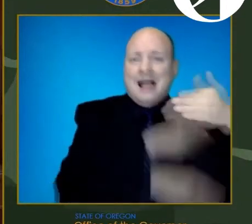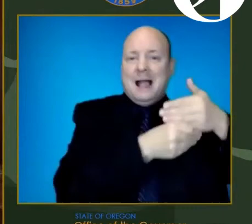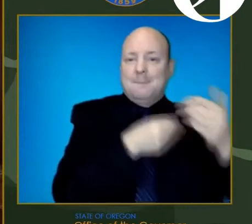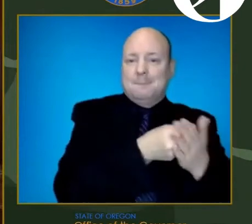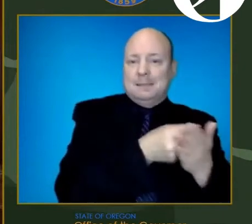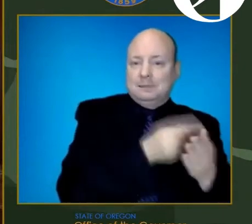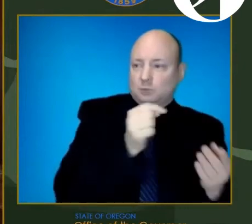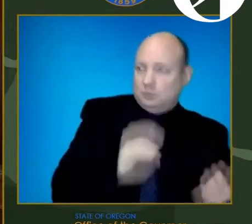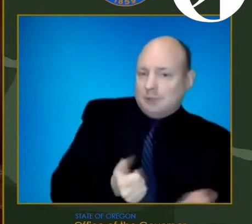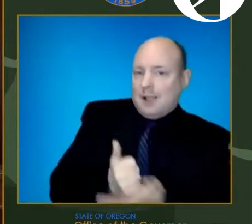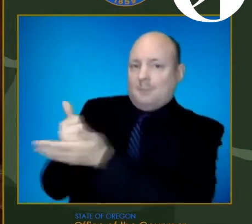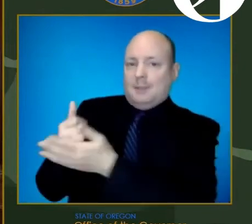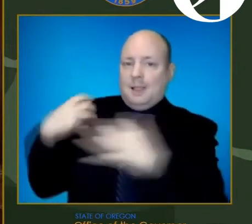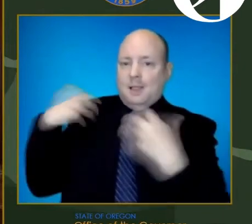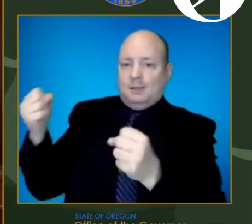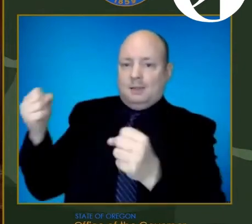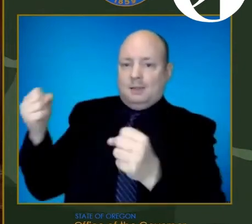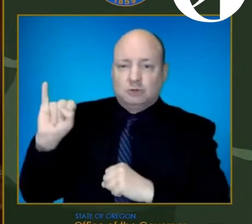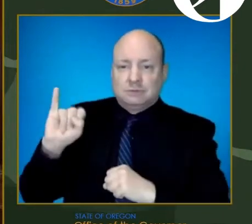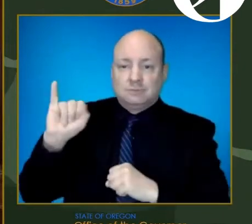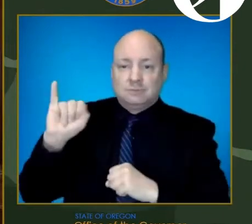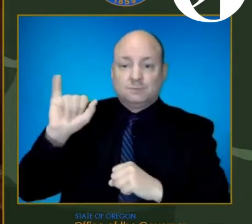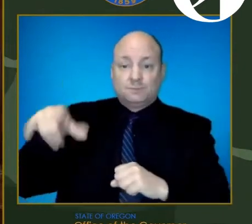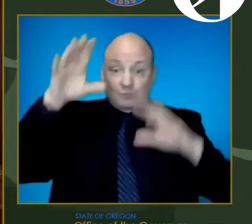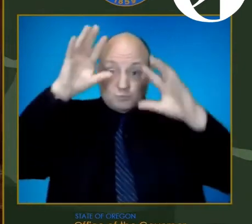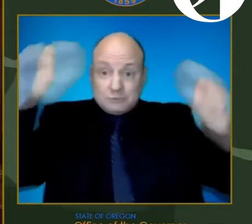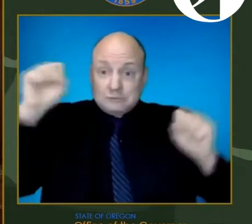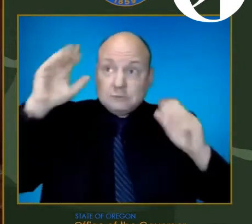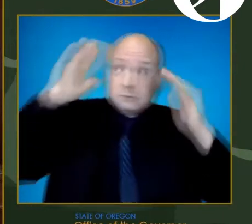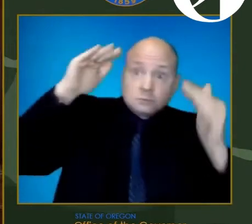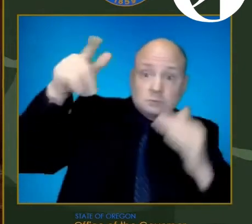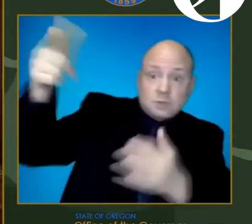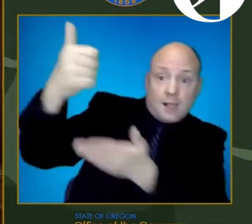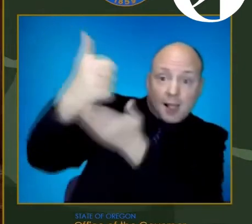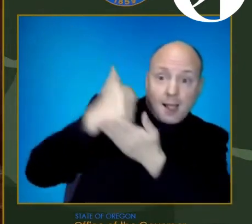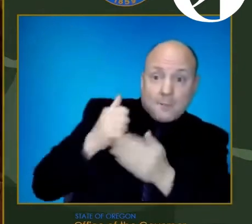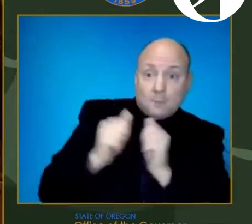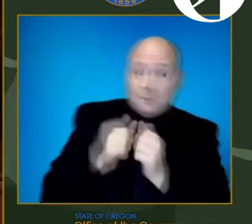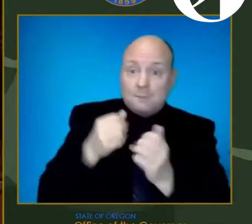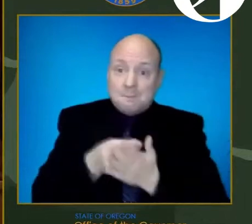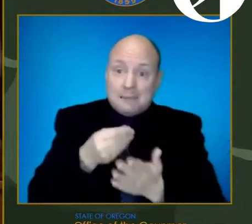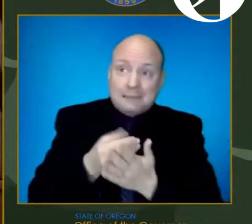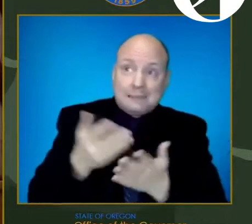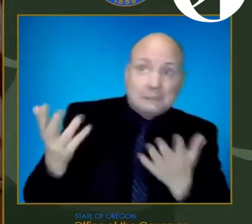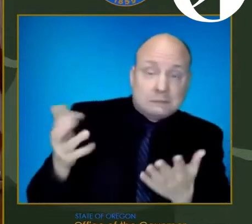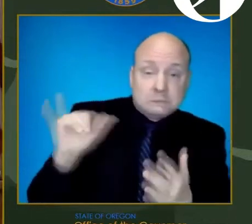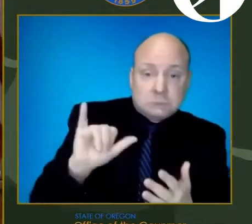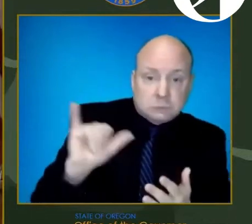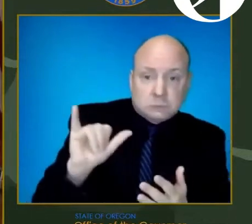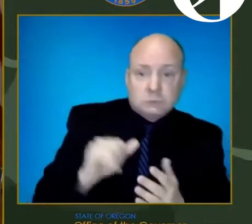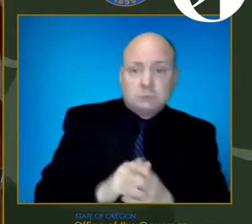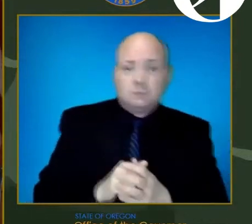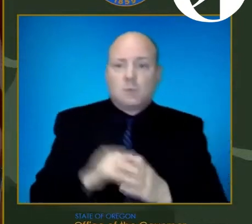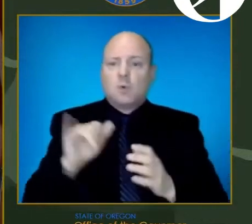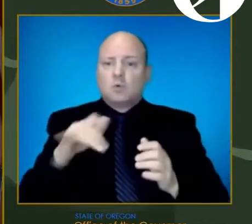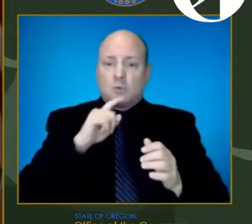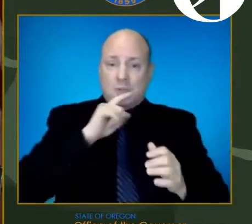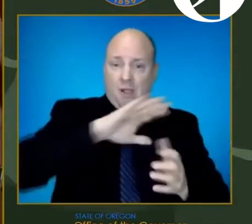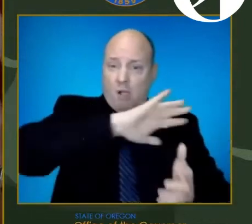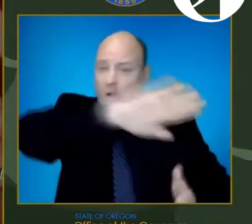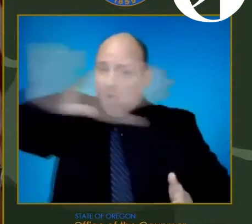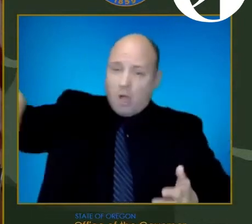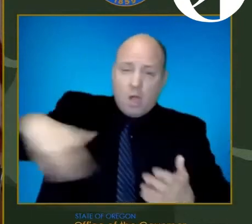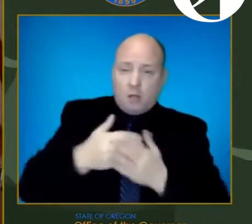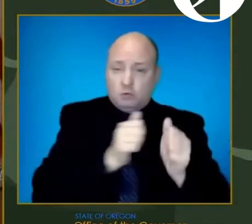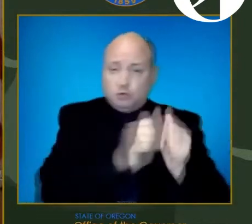expect the Biden-Harris administration to help us financially. Together, we must ensure that every